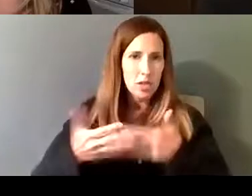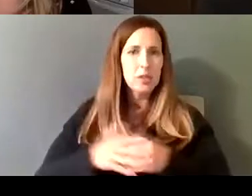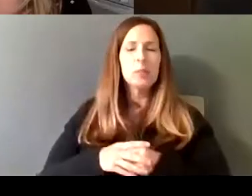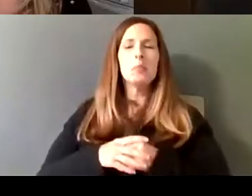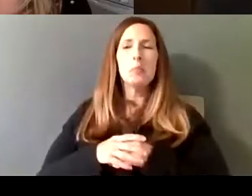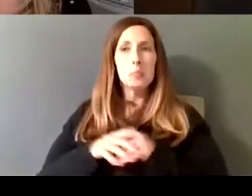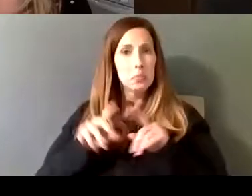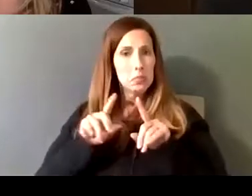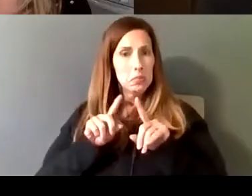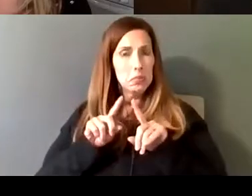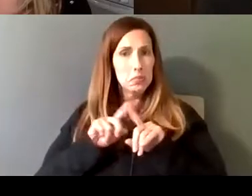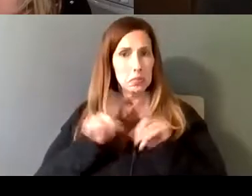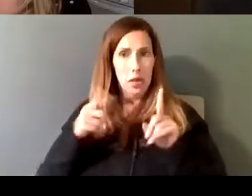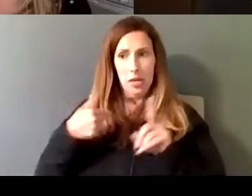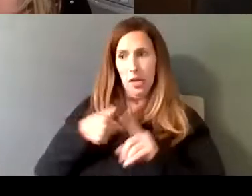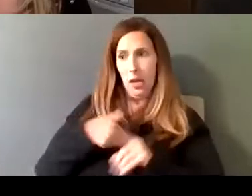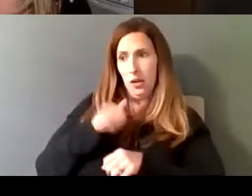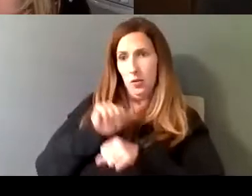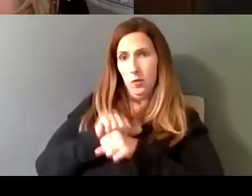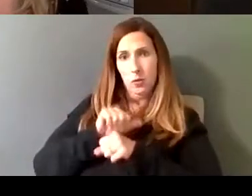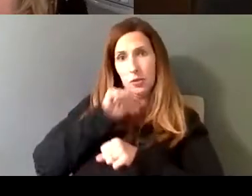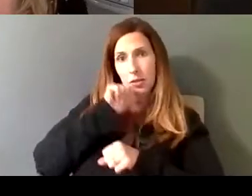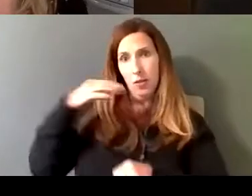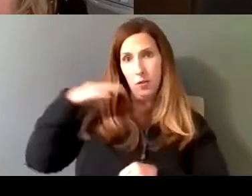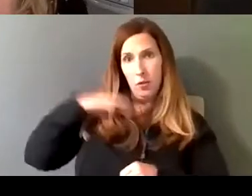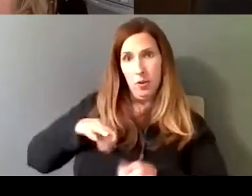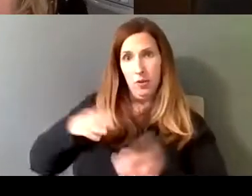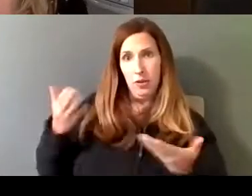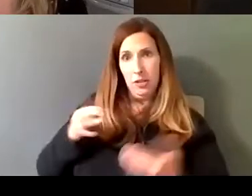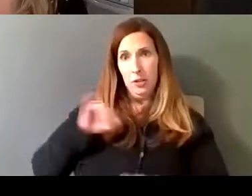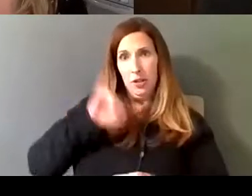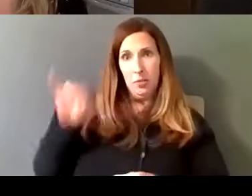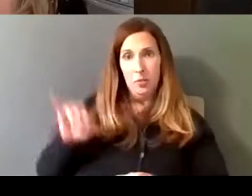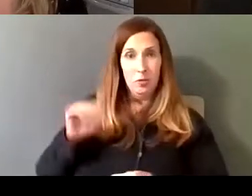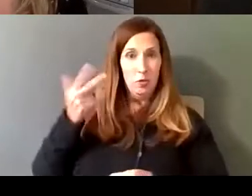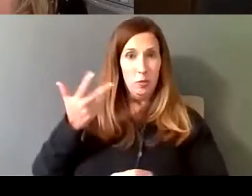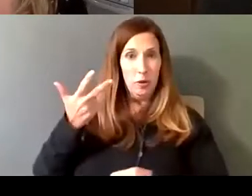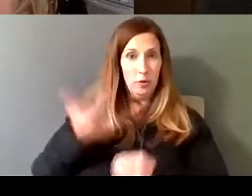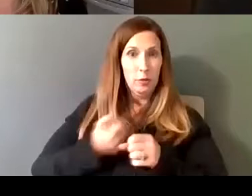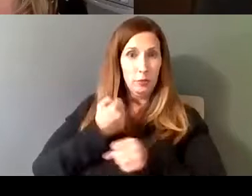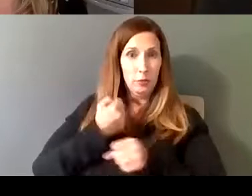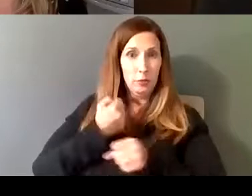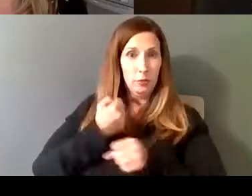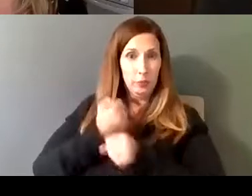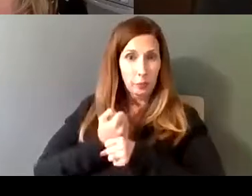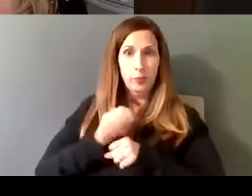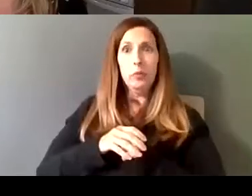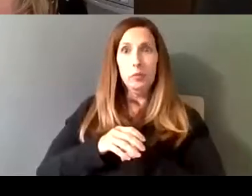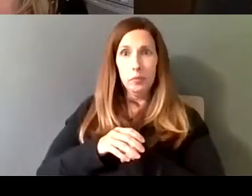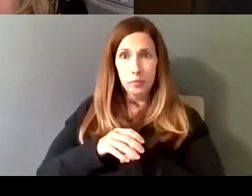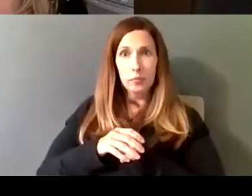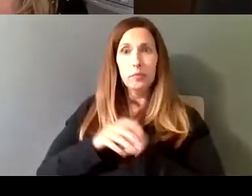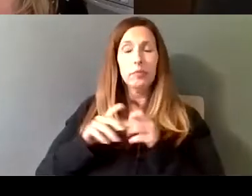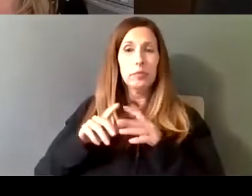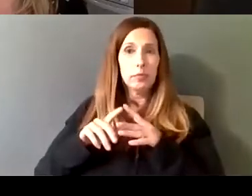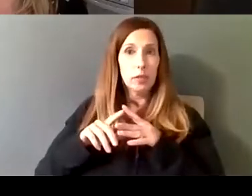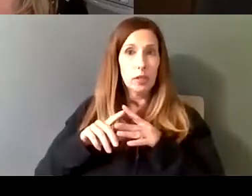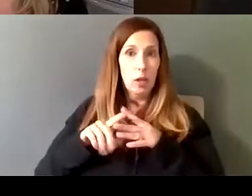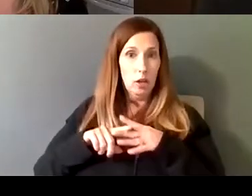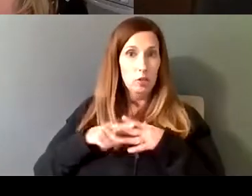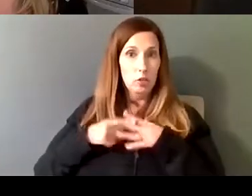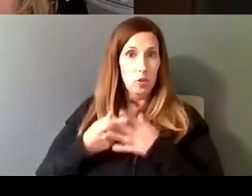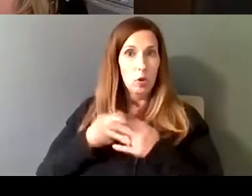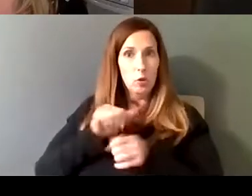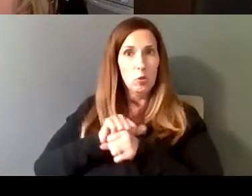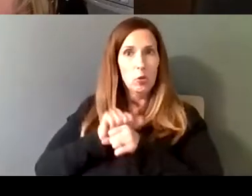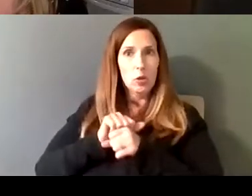But I have been working in the nonprofit sector here in Indy for about 3 years. I originally started working for an organization called Indiana